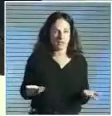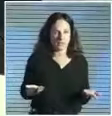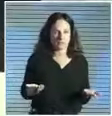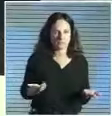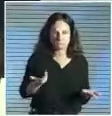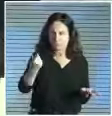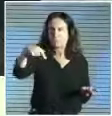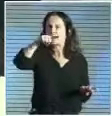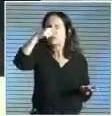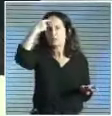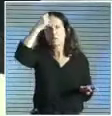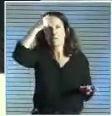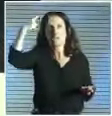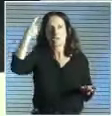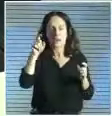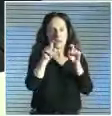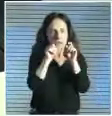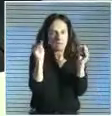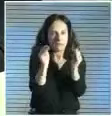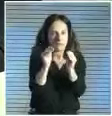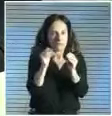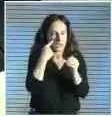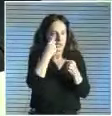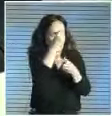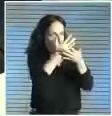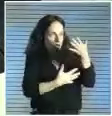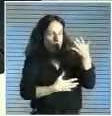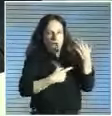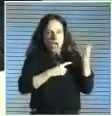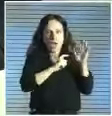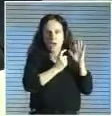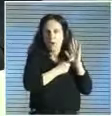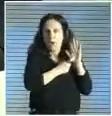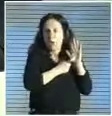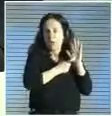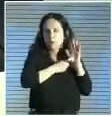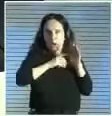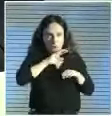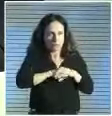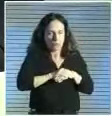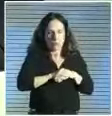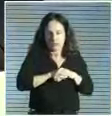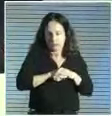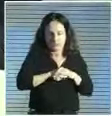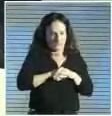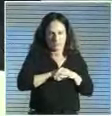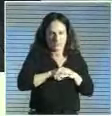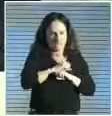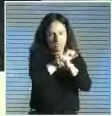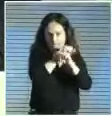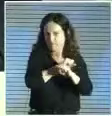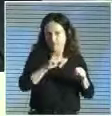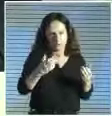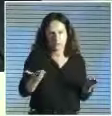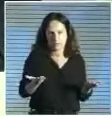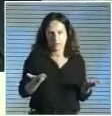this? Yeah. It's almost impossible, no? Yeah. So the idea of Green and Human came to us. Fortunately,